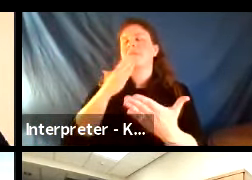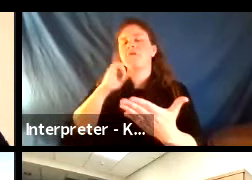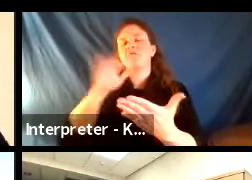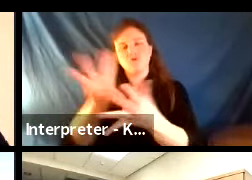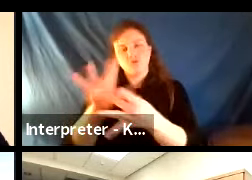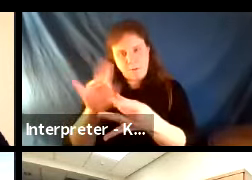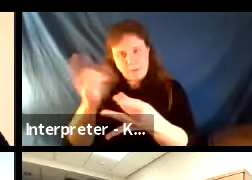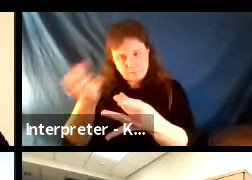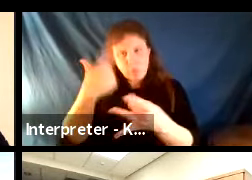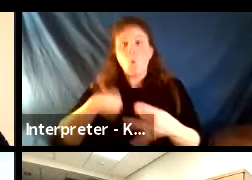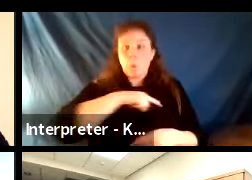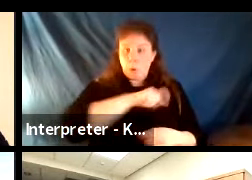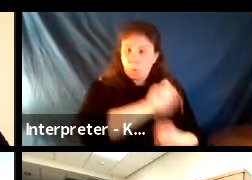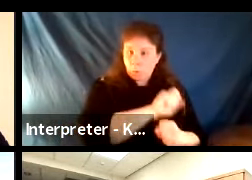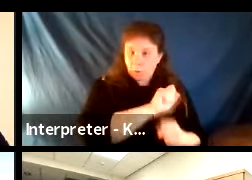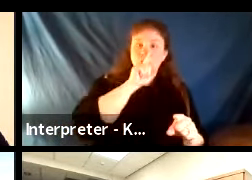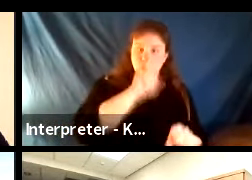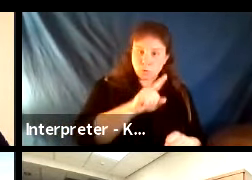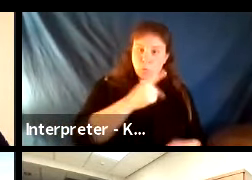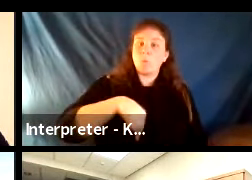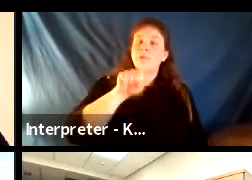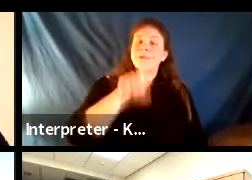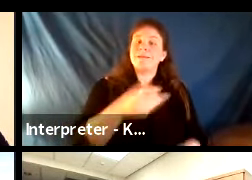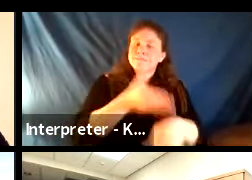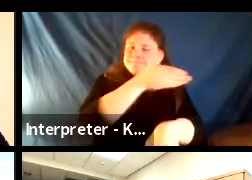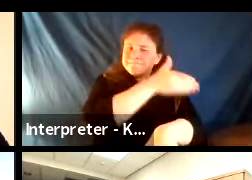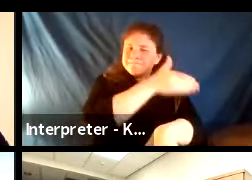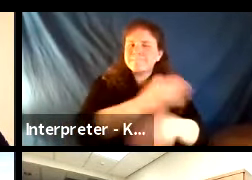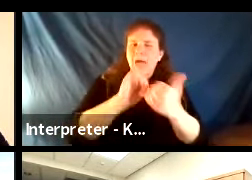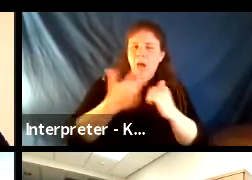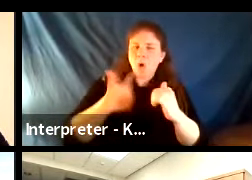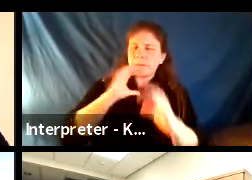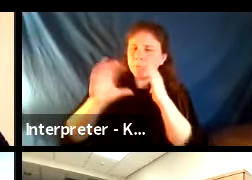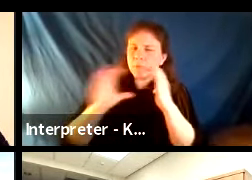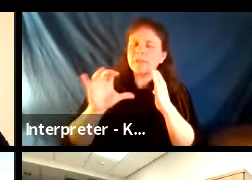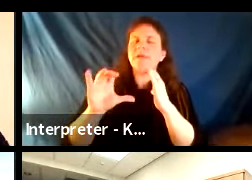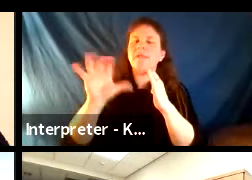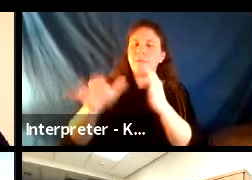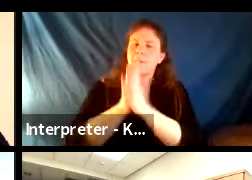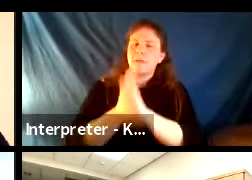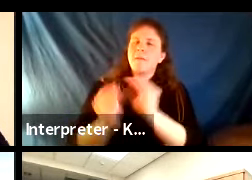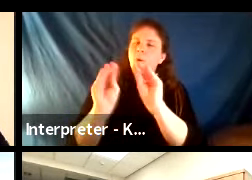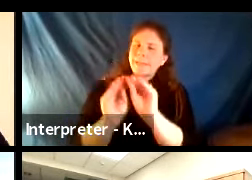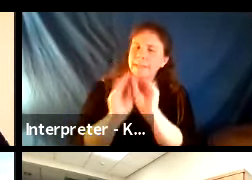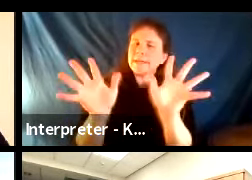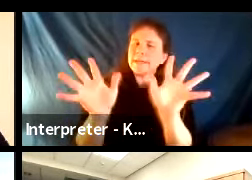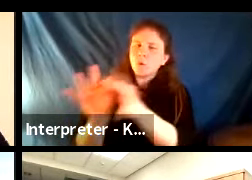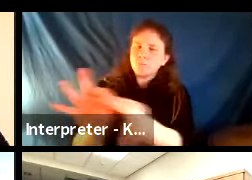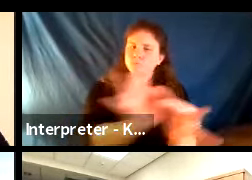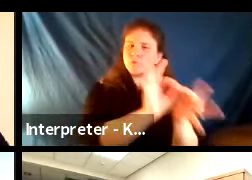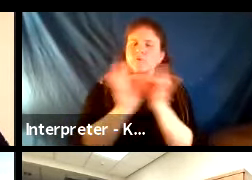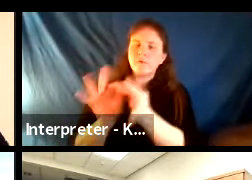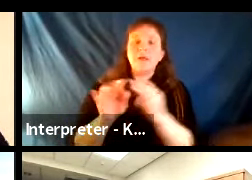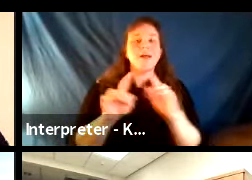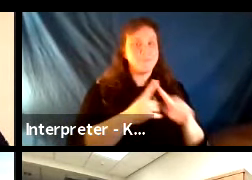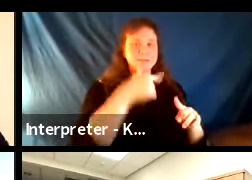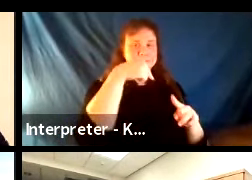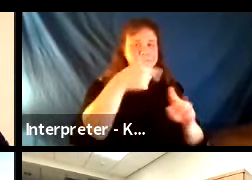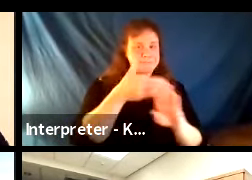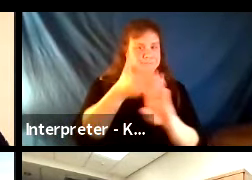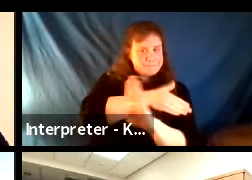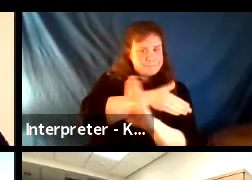communicating that to you all and having that be a kind of a clear, unified piece, but the work absolutely